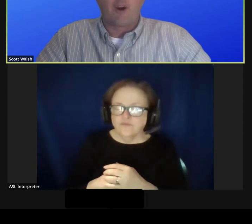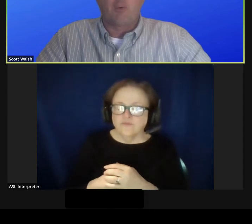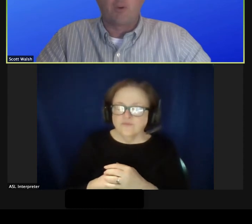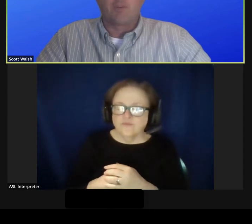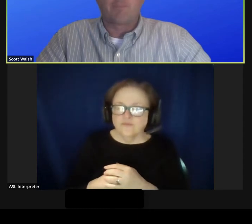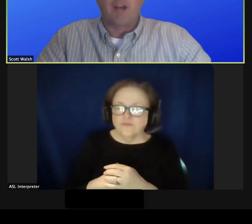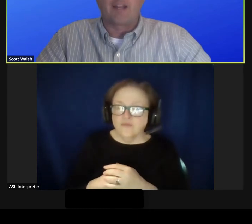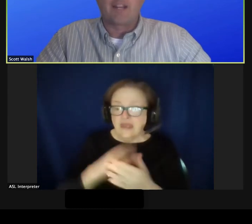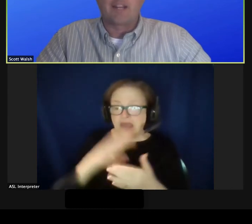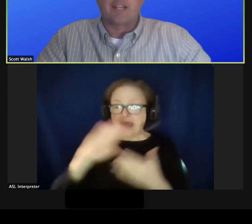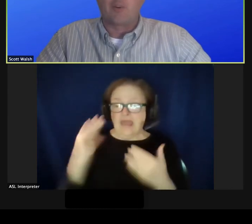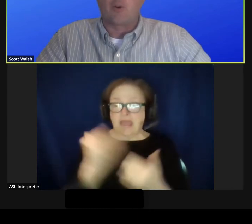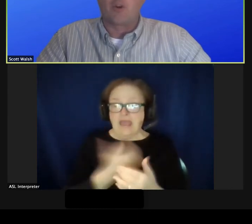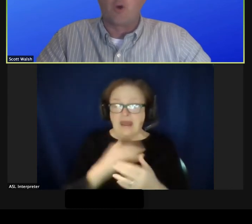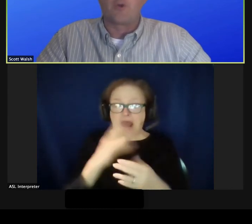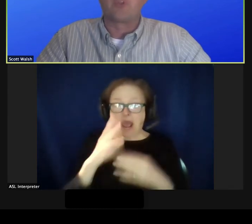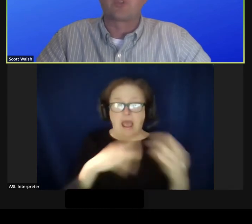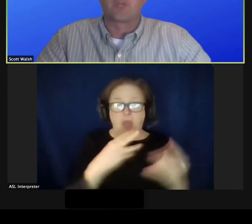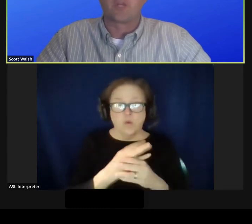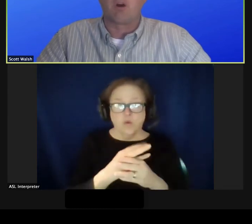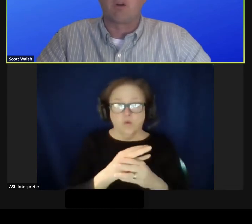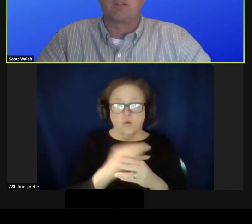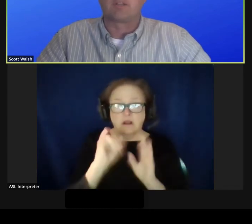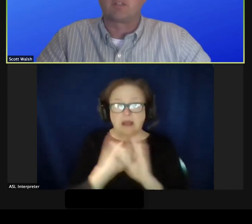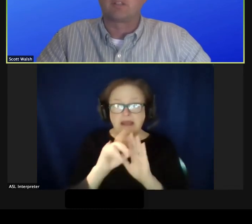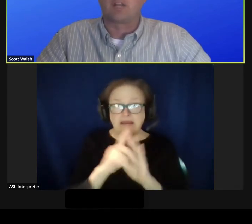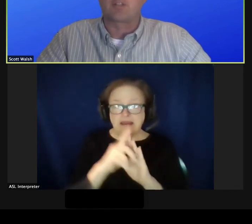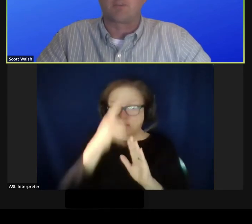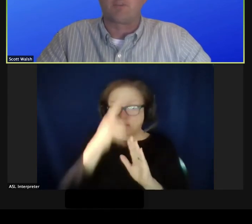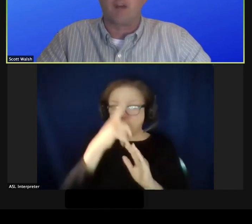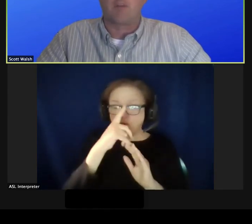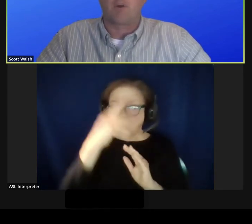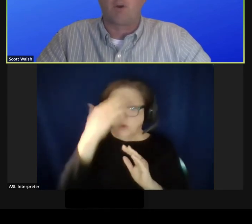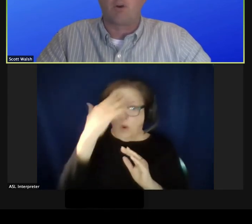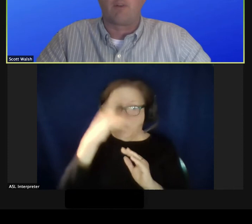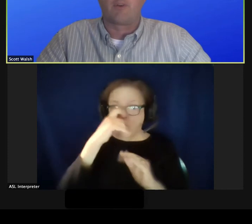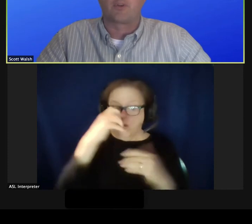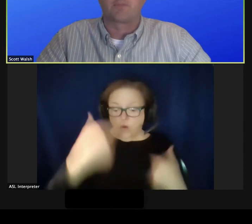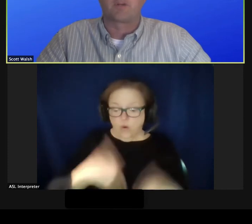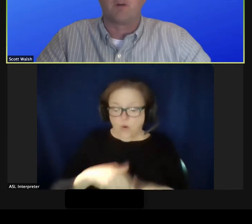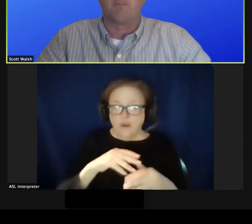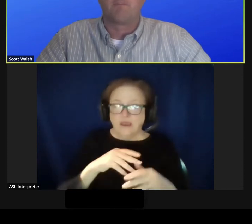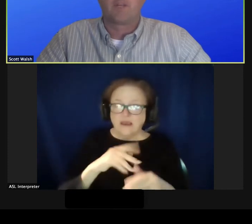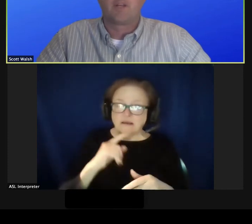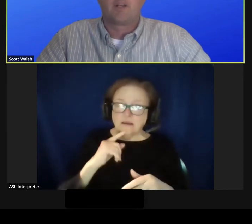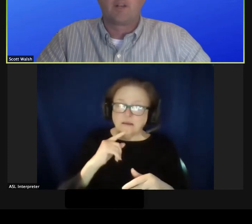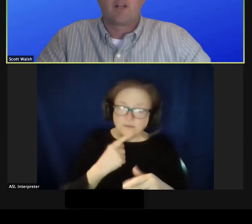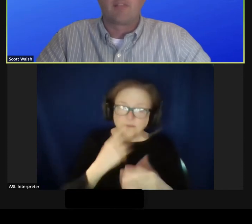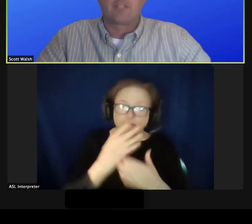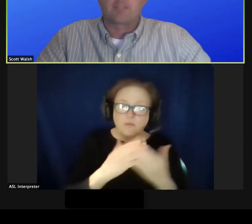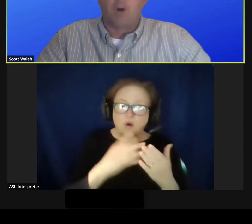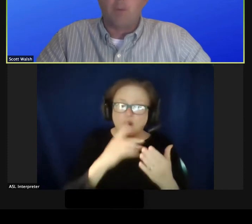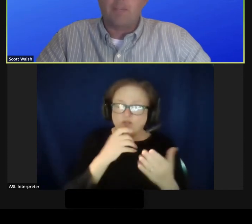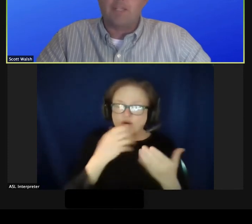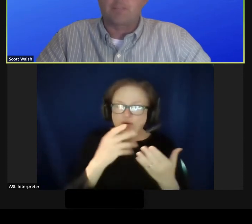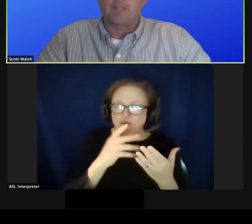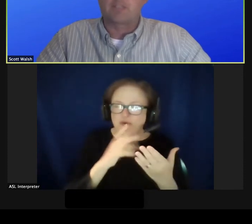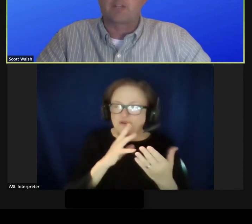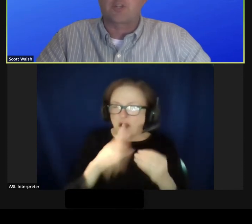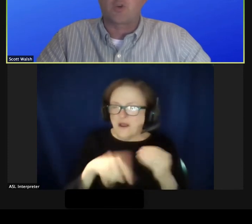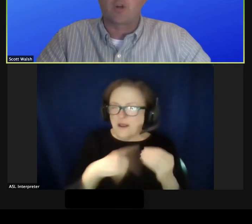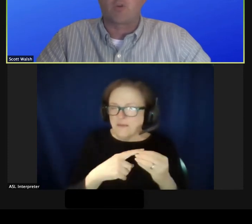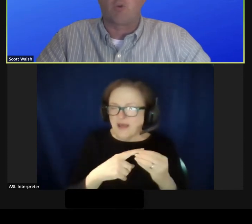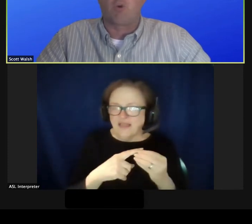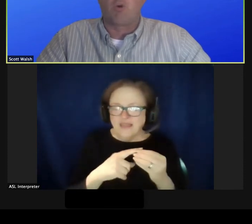In our world, identity, or knowing who you truly are, is such a profound part of who you'll become. This small piece